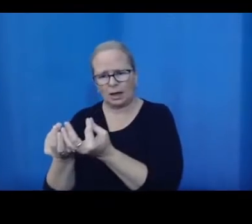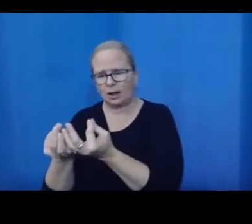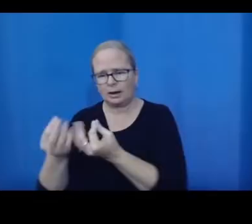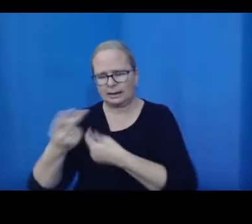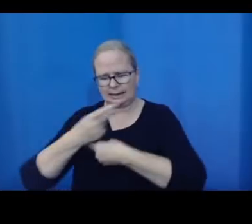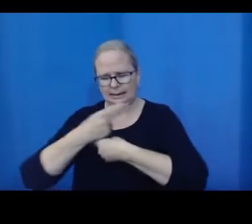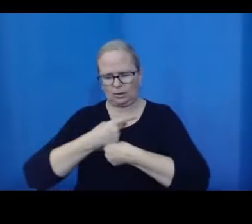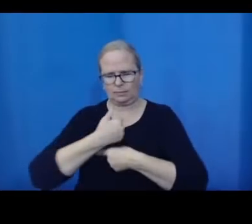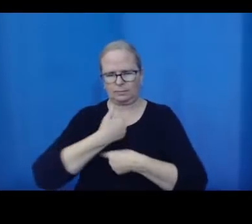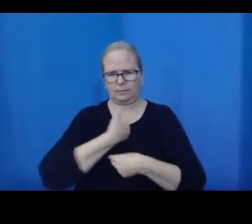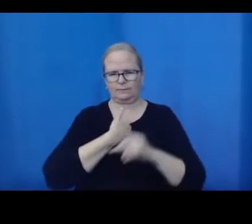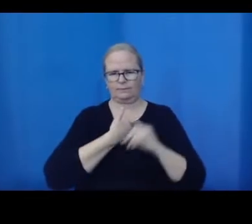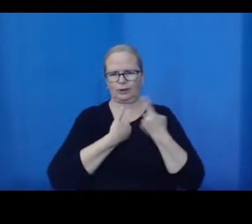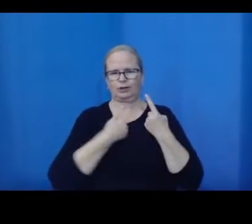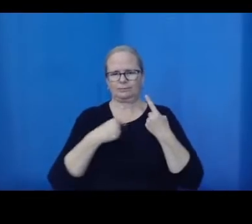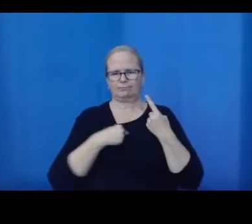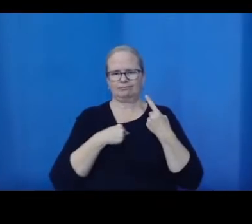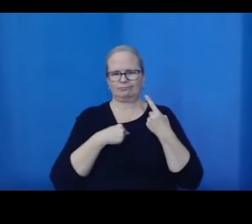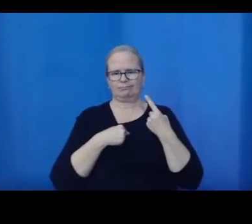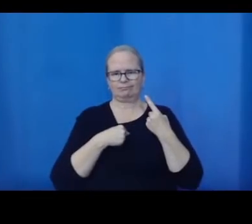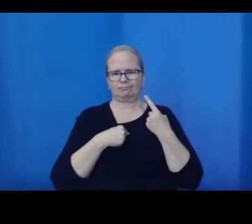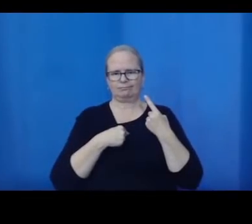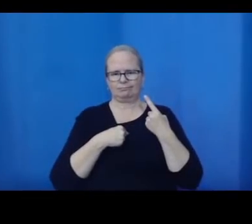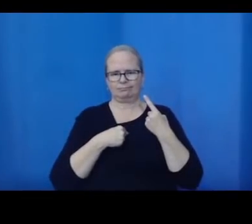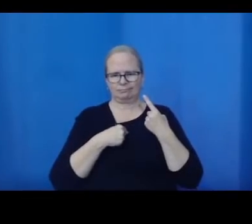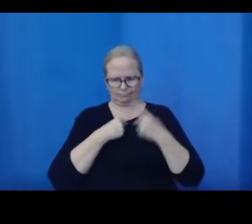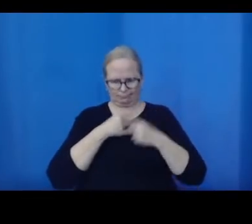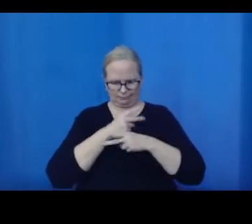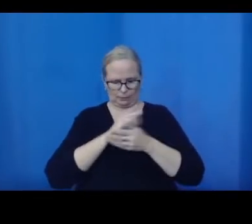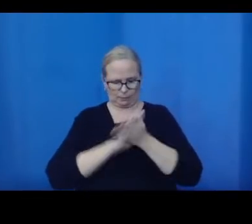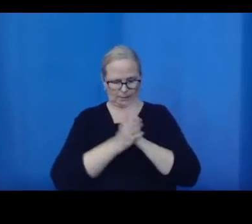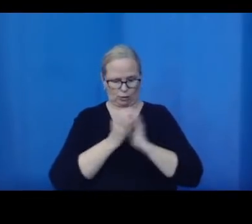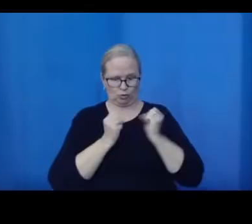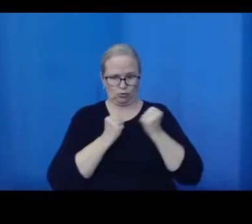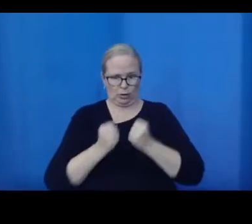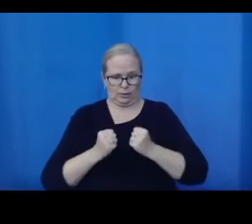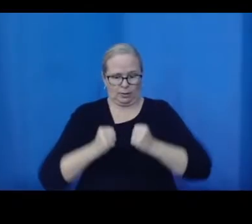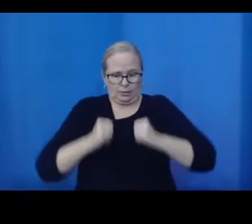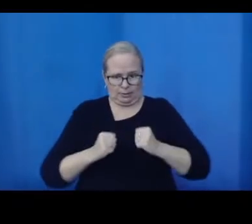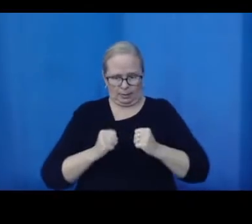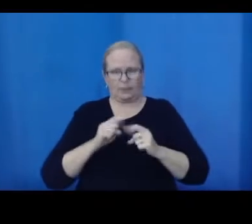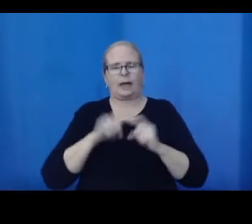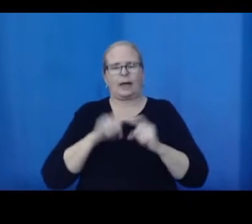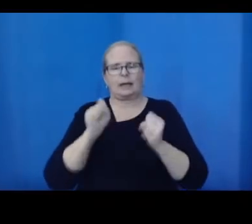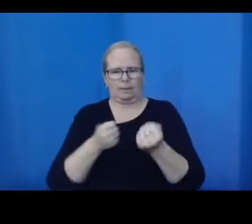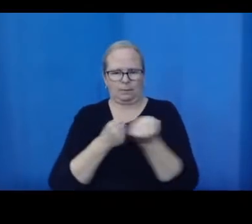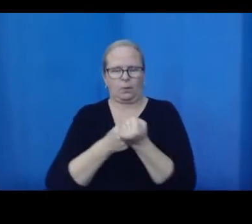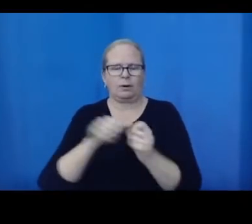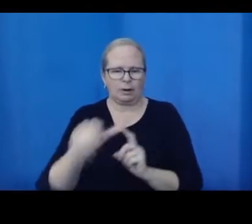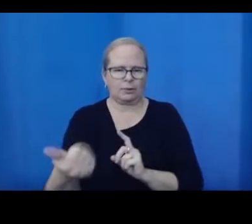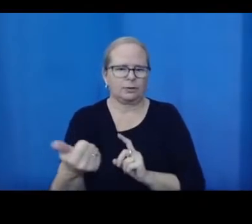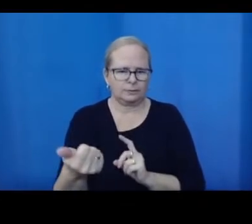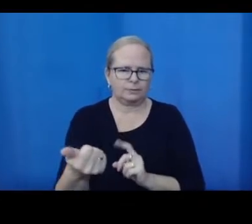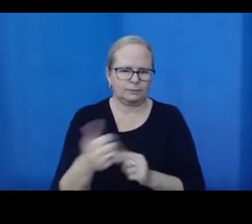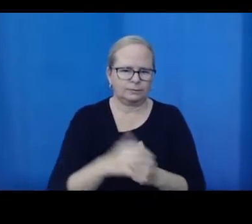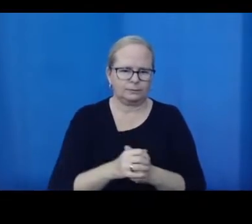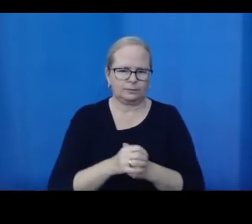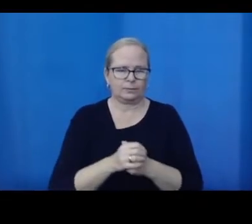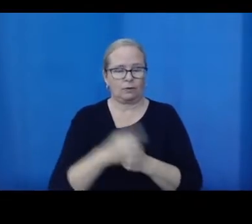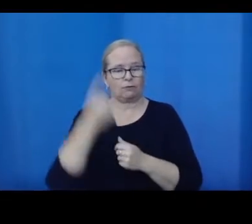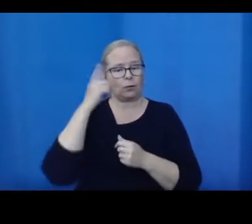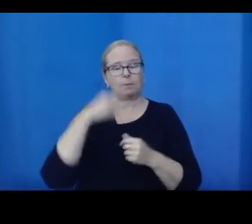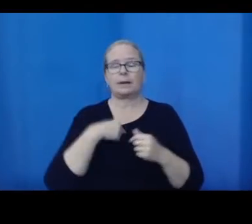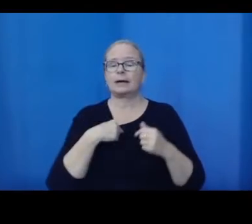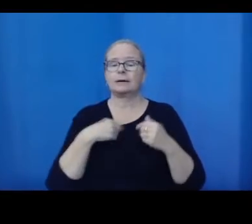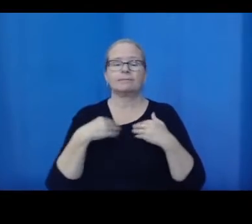other people. And for me, a lot of that is just largely proactive. I need to know that I'm hitting those basics that Dr. Bazenko talked